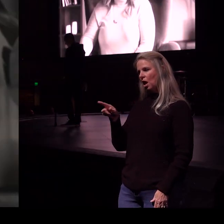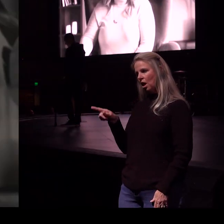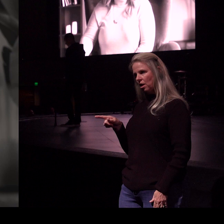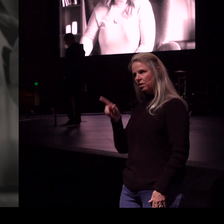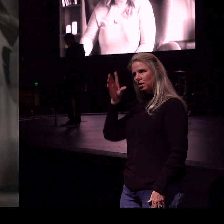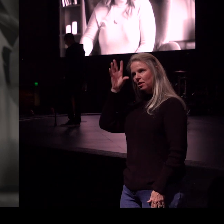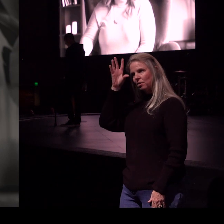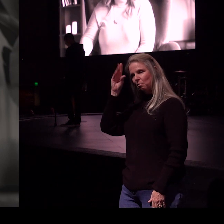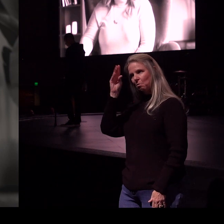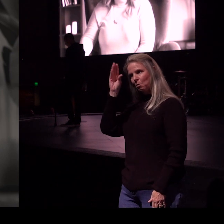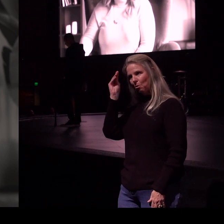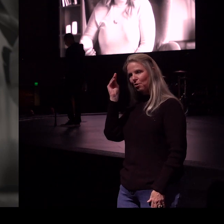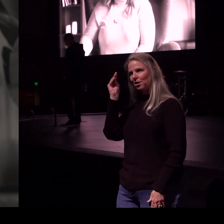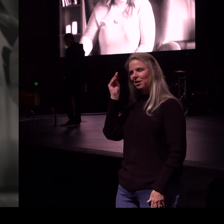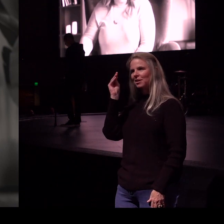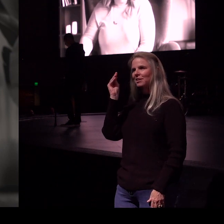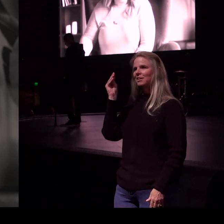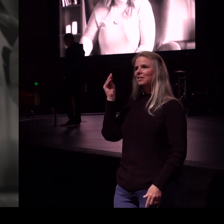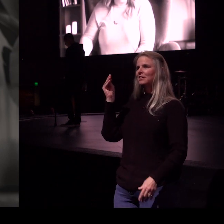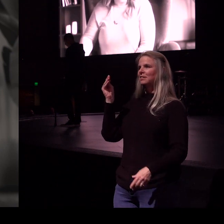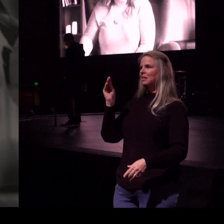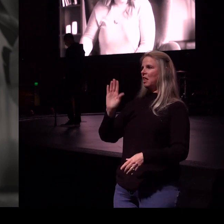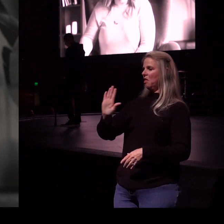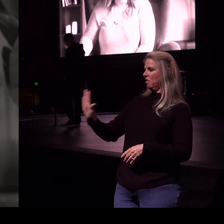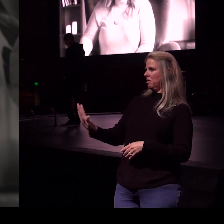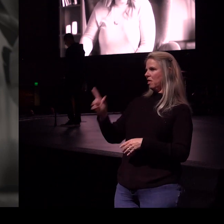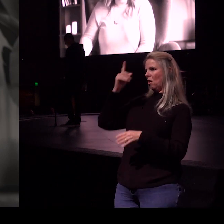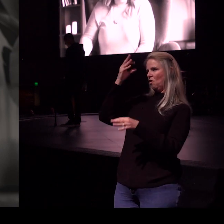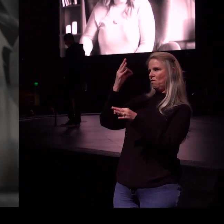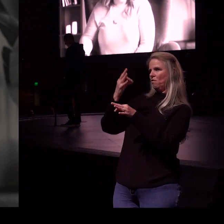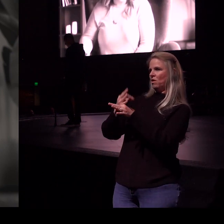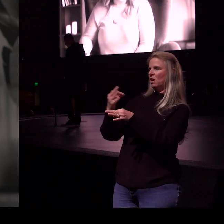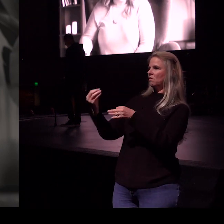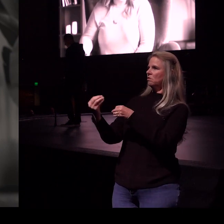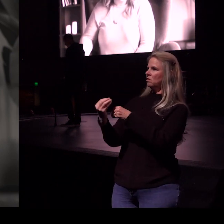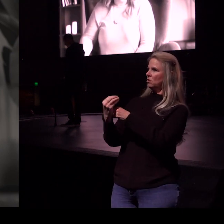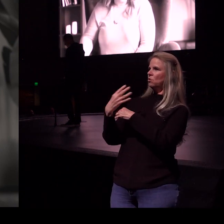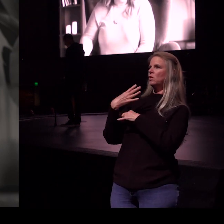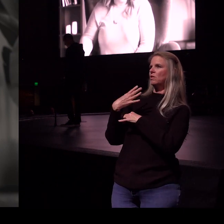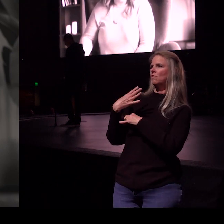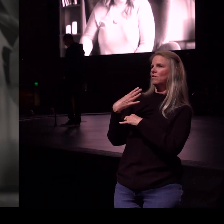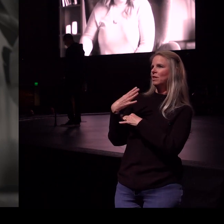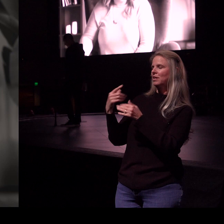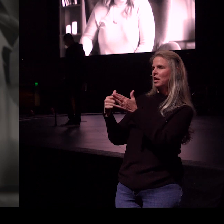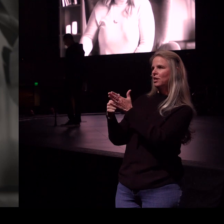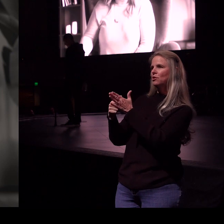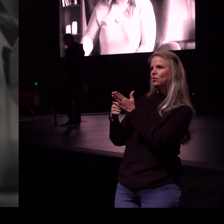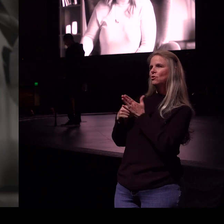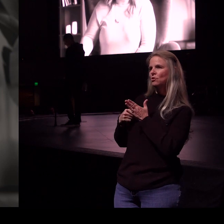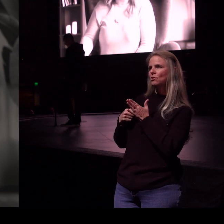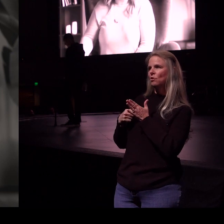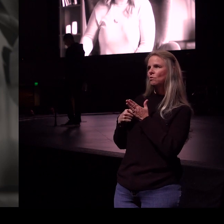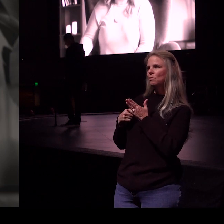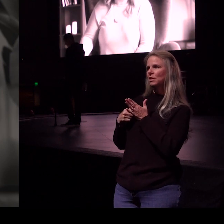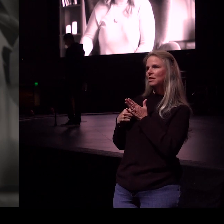to just their faith to influence and just to show me that